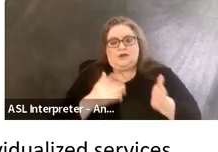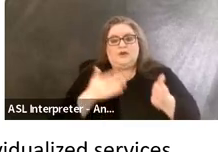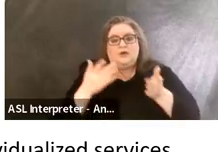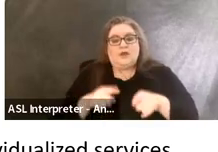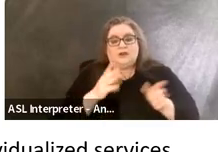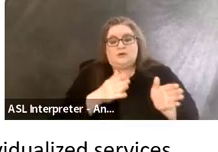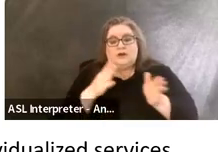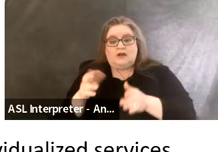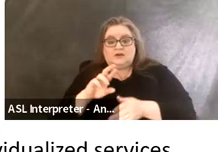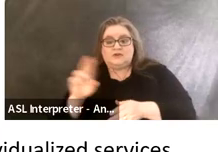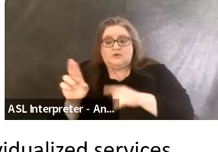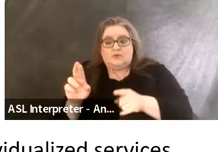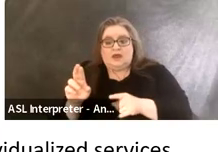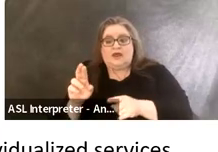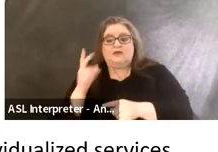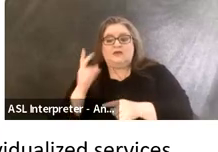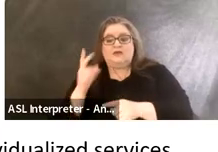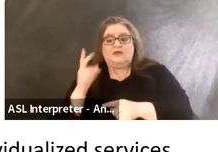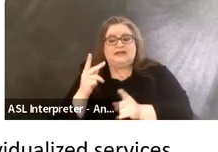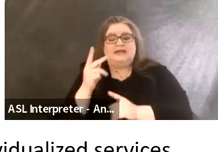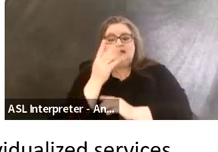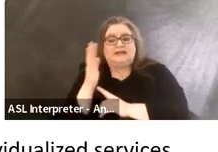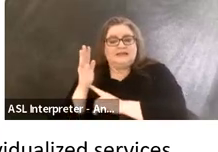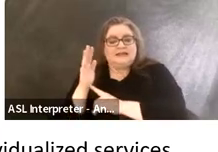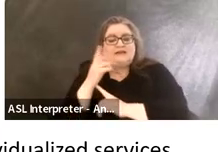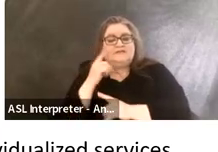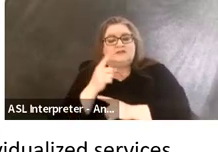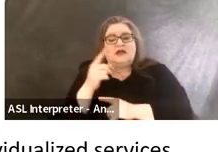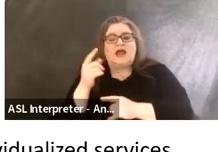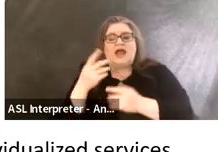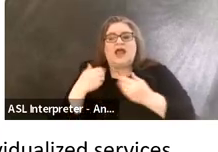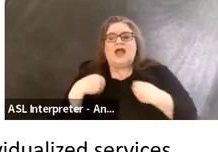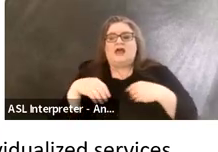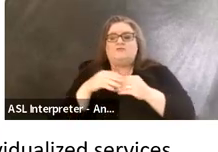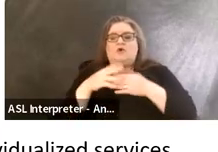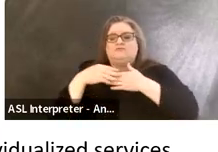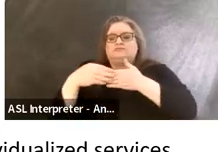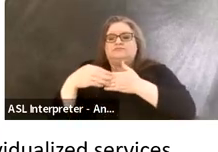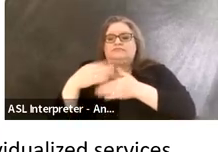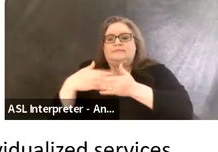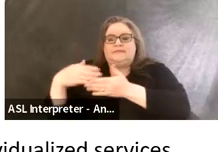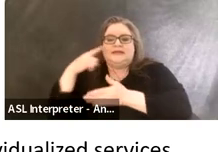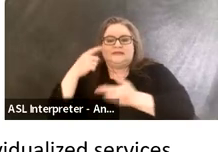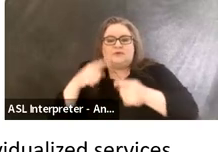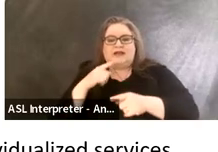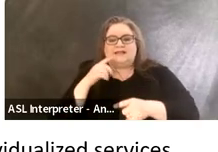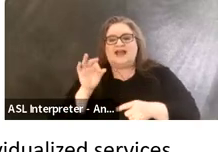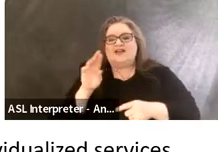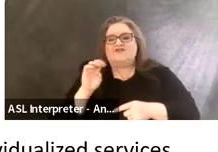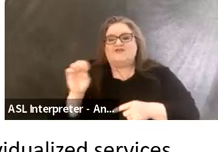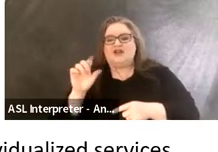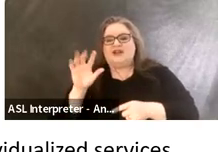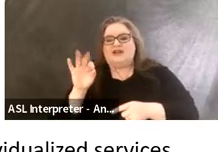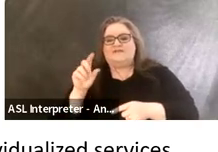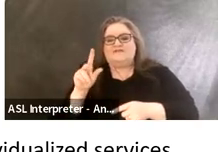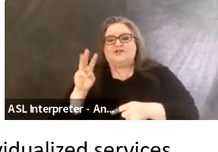the leaves and branches have the more free-flowing pieces. And by free-flowing pieces, I mean your